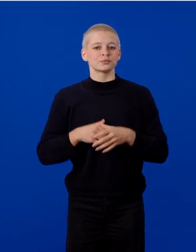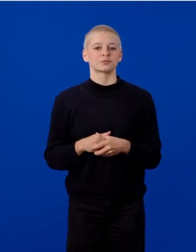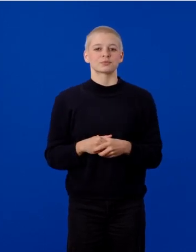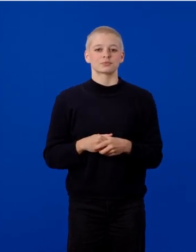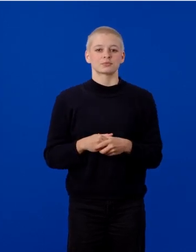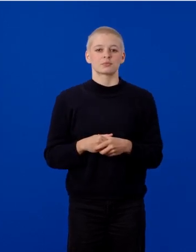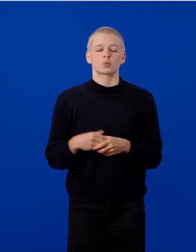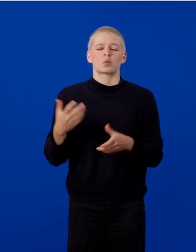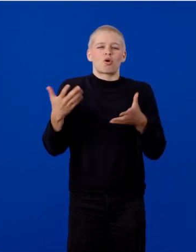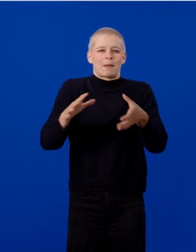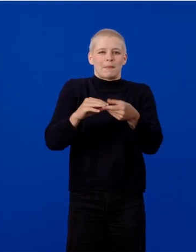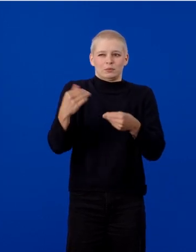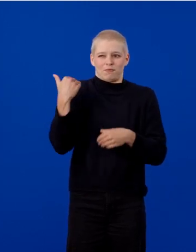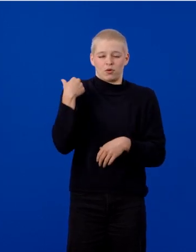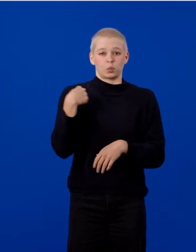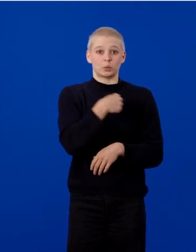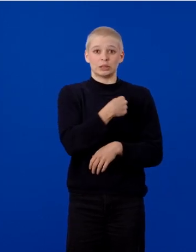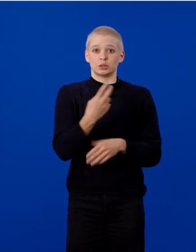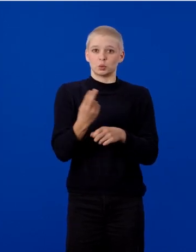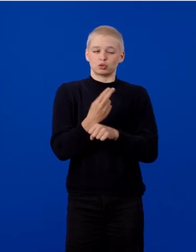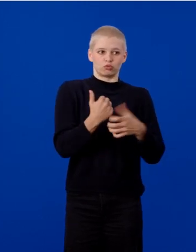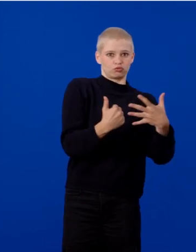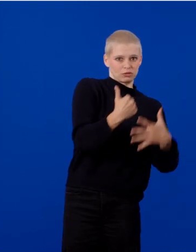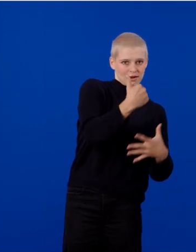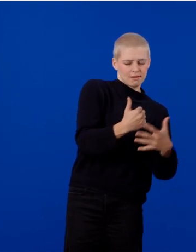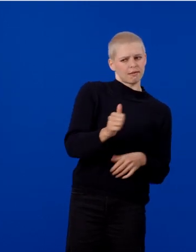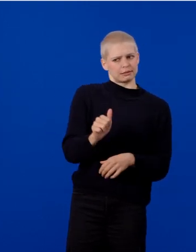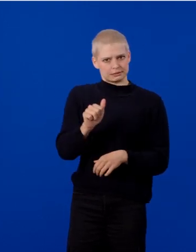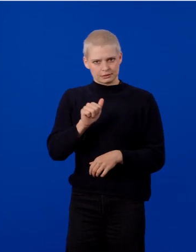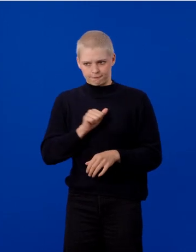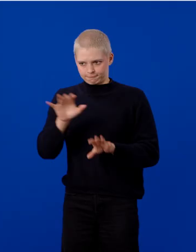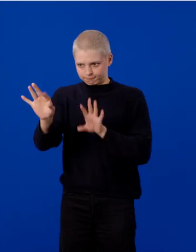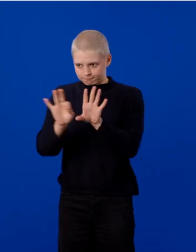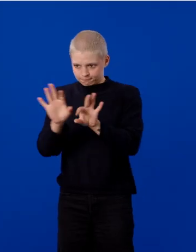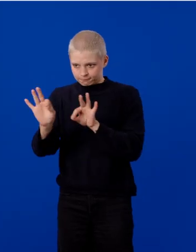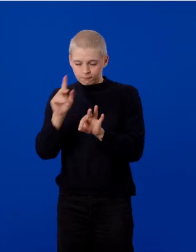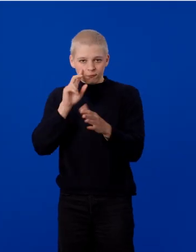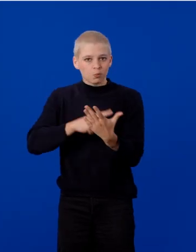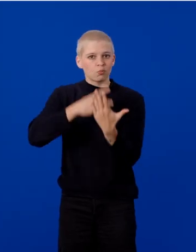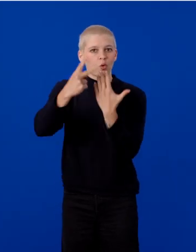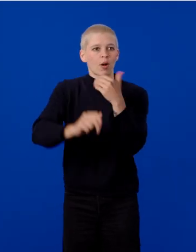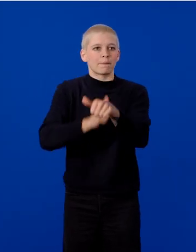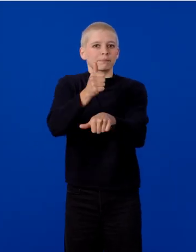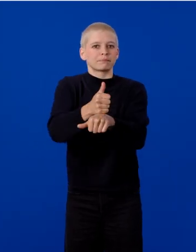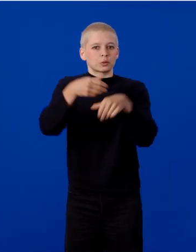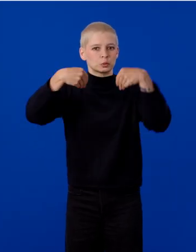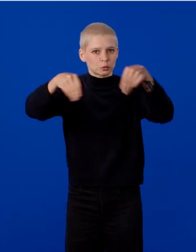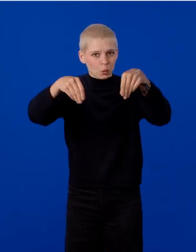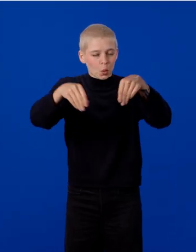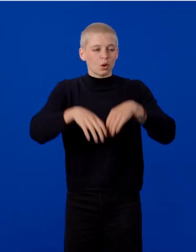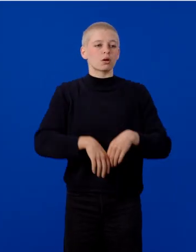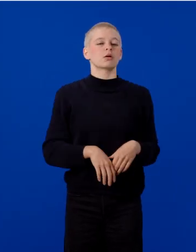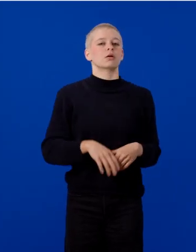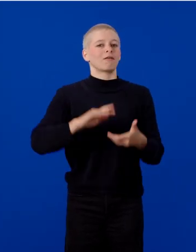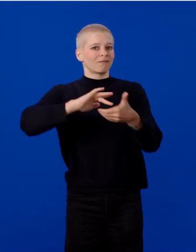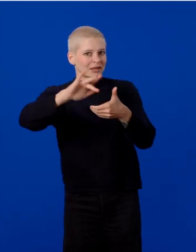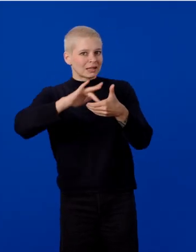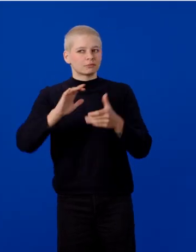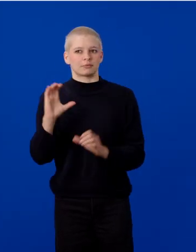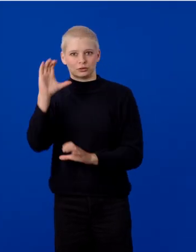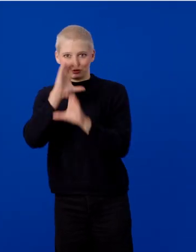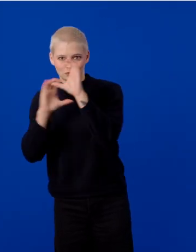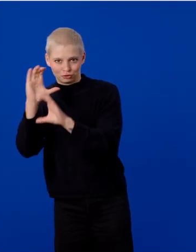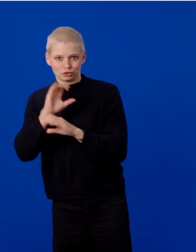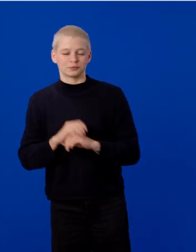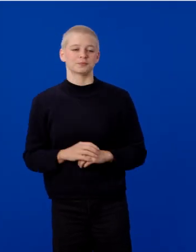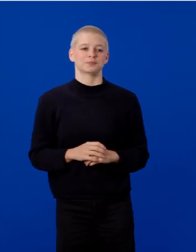earlier, we use both ranking and manual curation to program the store, feed and search vehicles. We